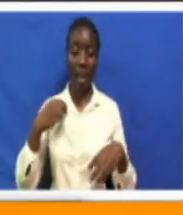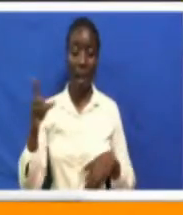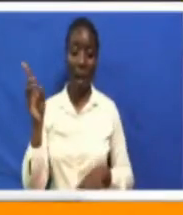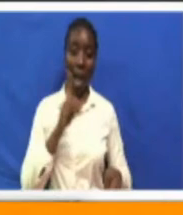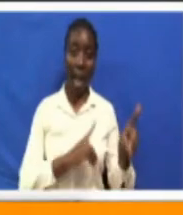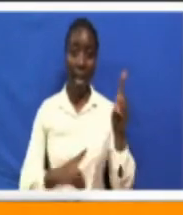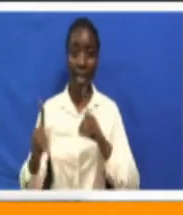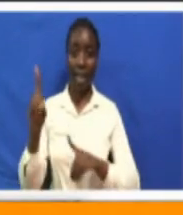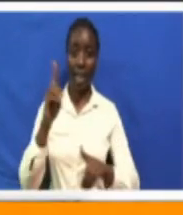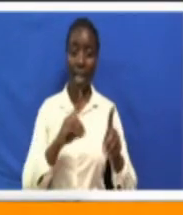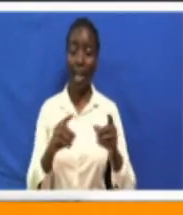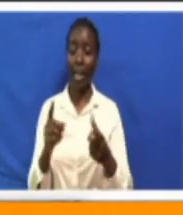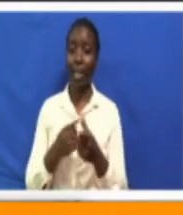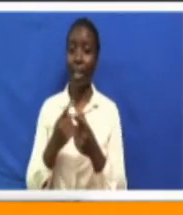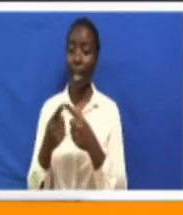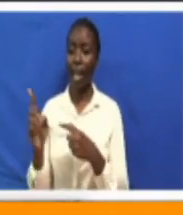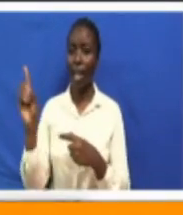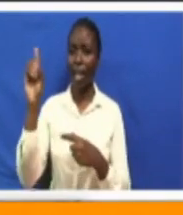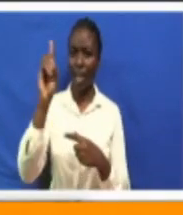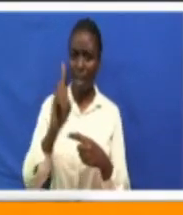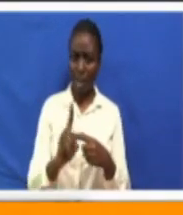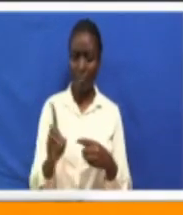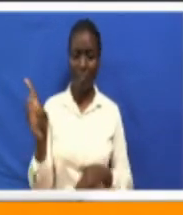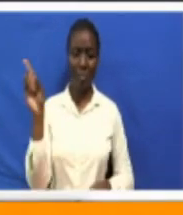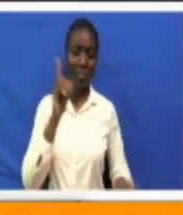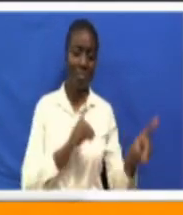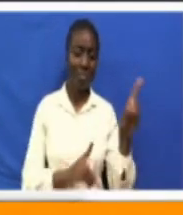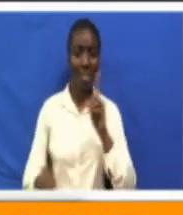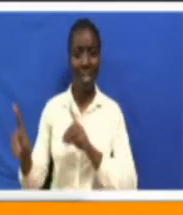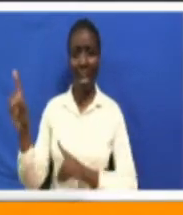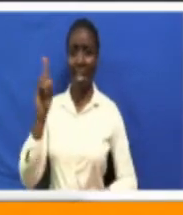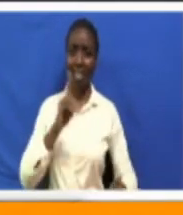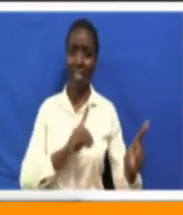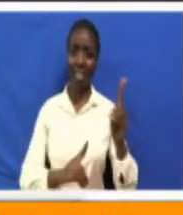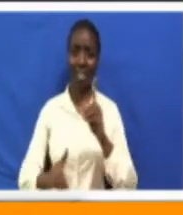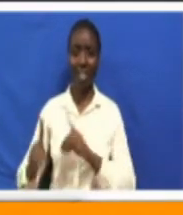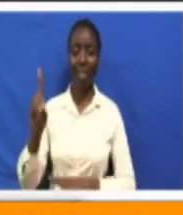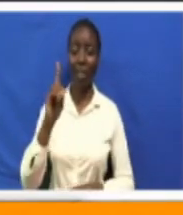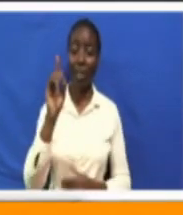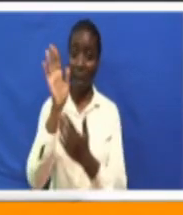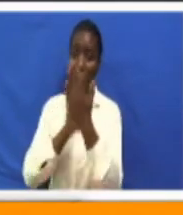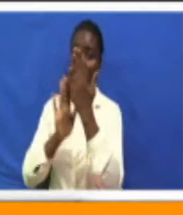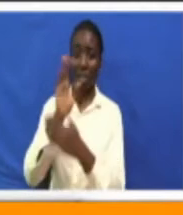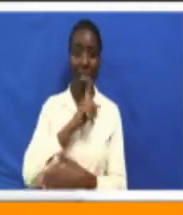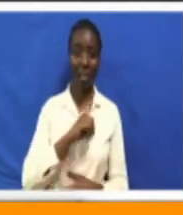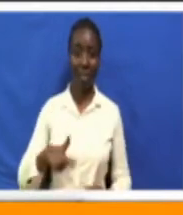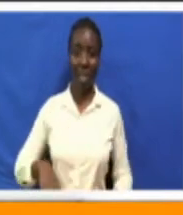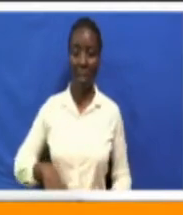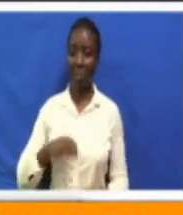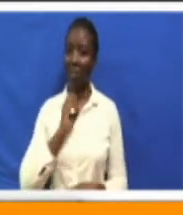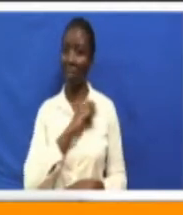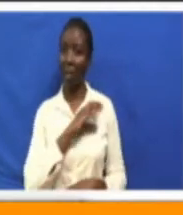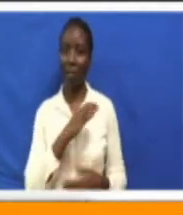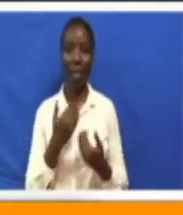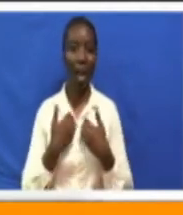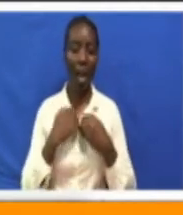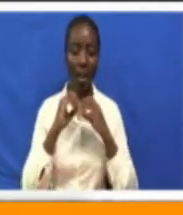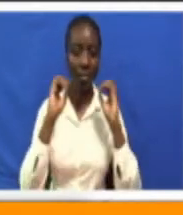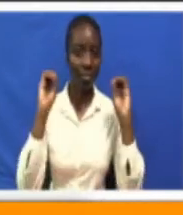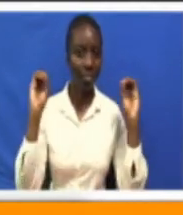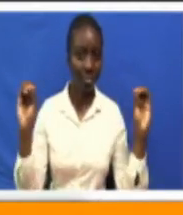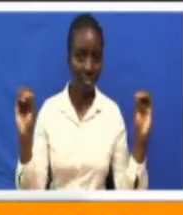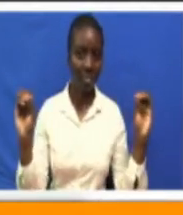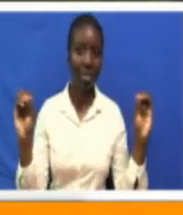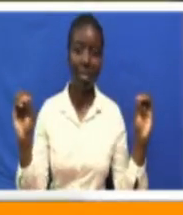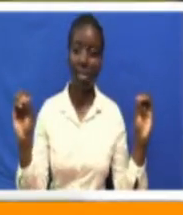and came dancing before the Lord without fear and